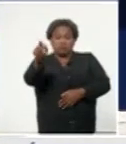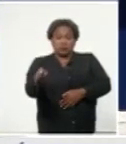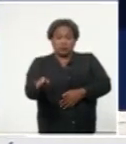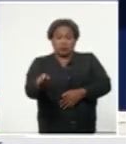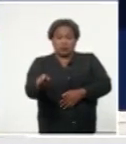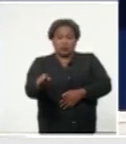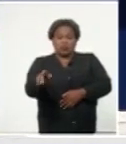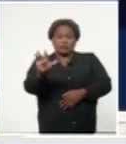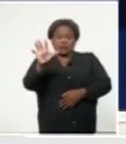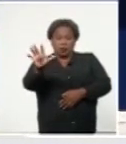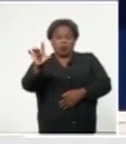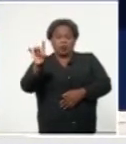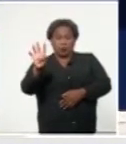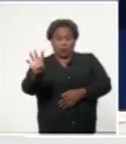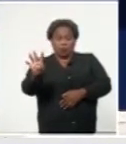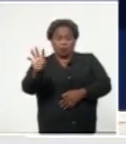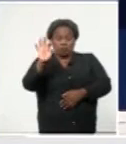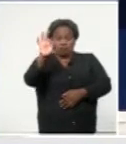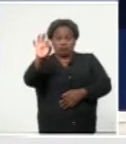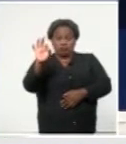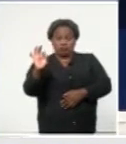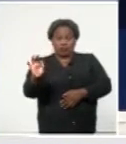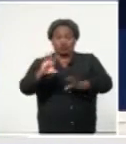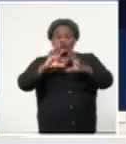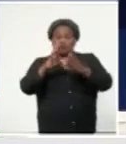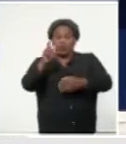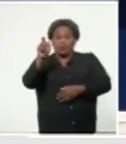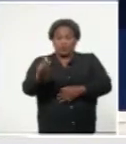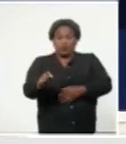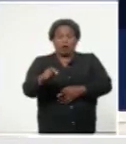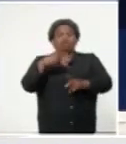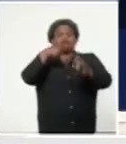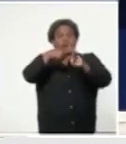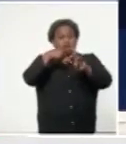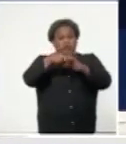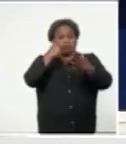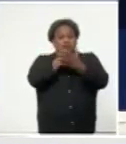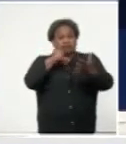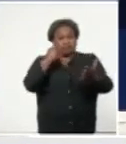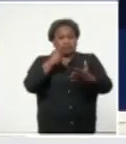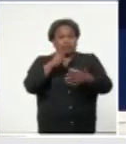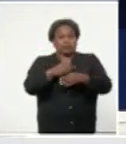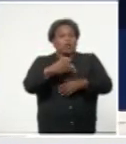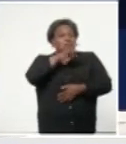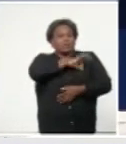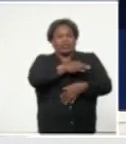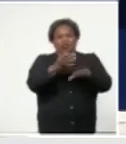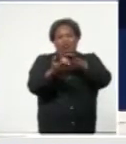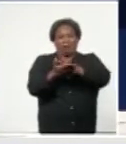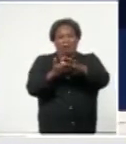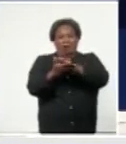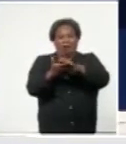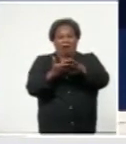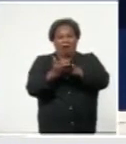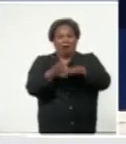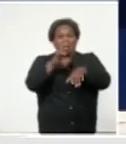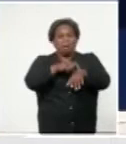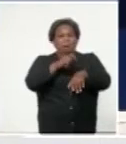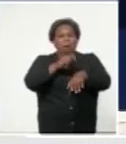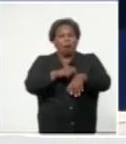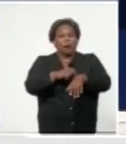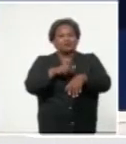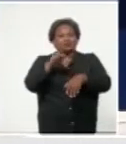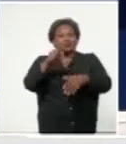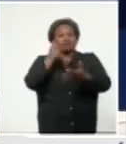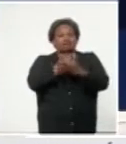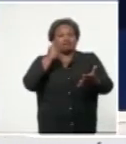54% in the evolution of the pandemic in Cuba, who have been asymptomatic at the moment of the diagnosis. And if we take a